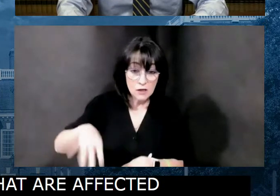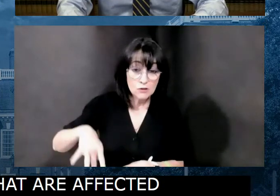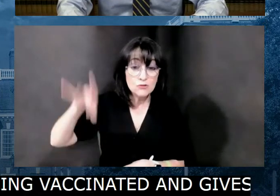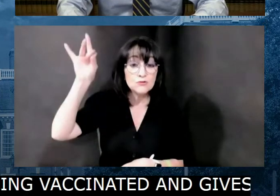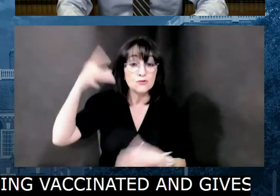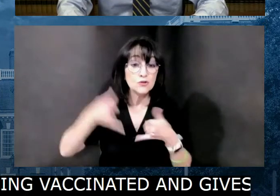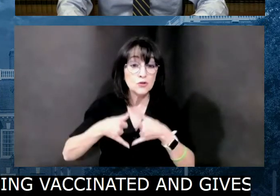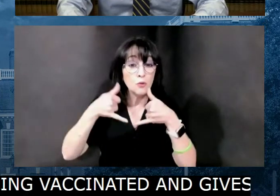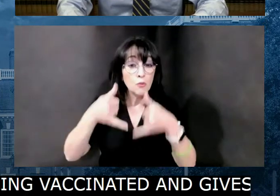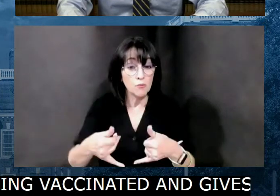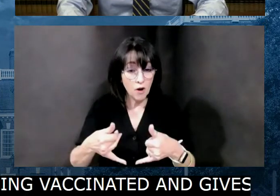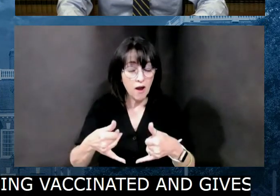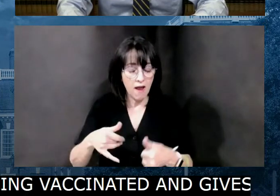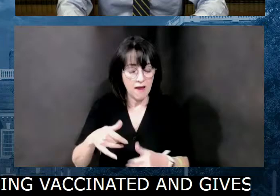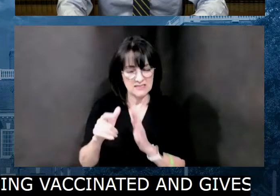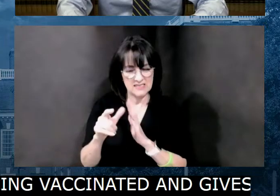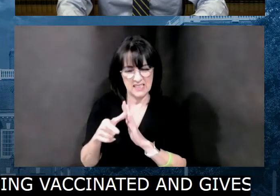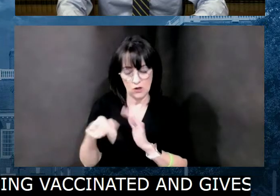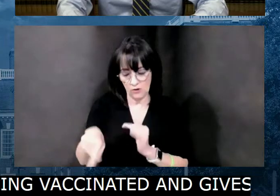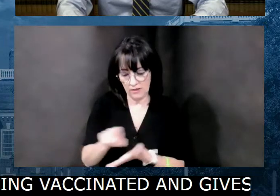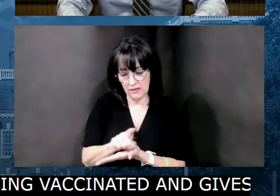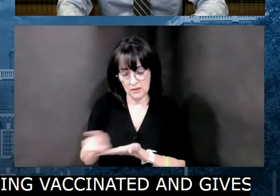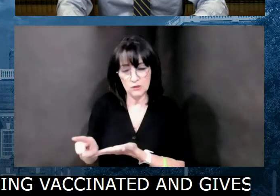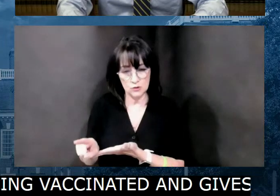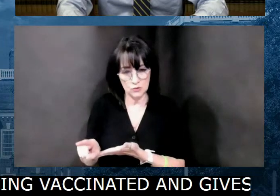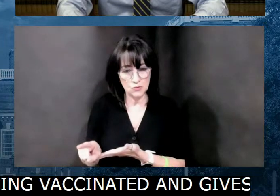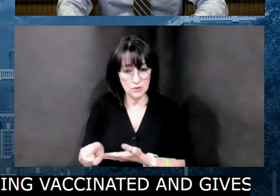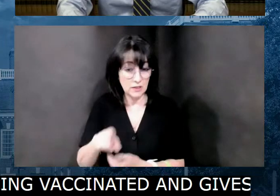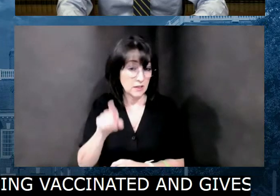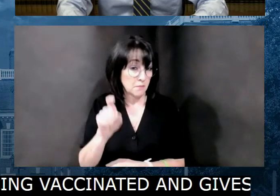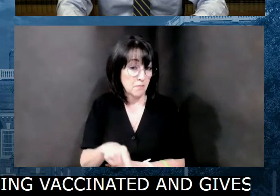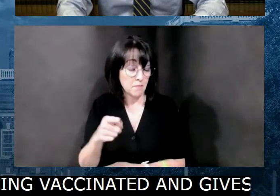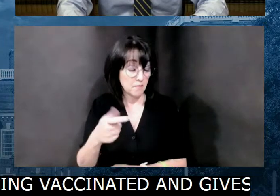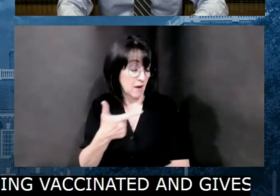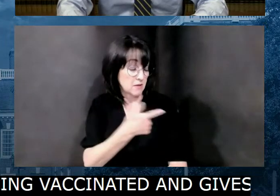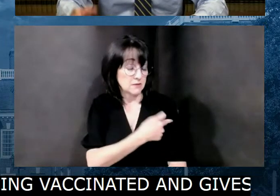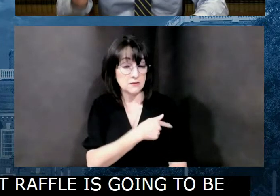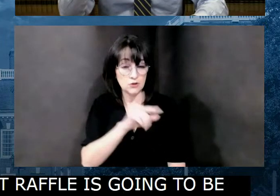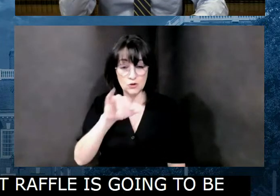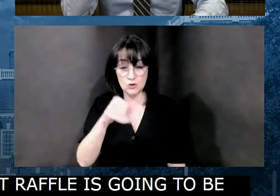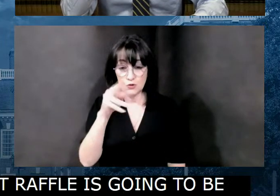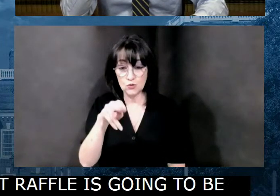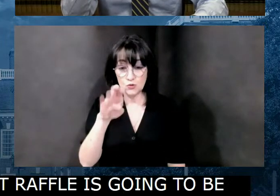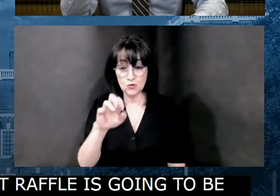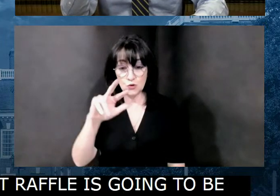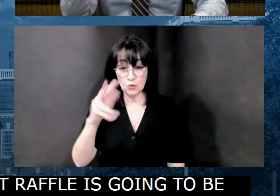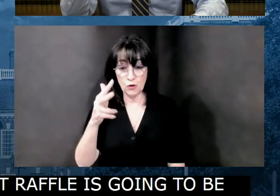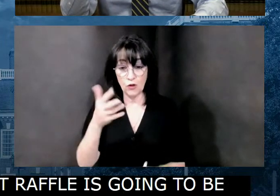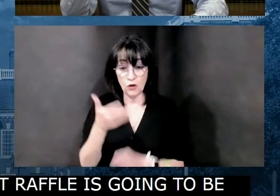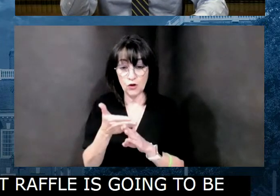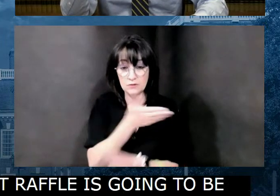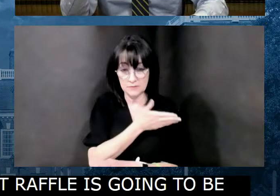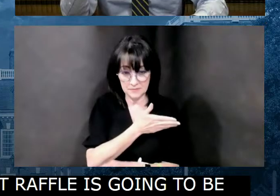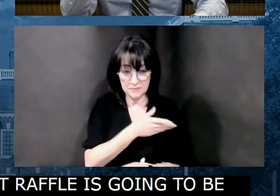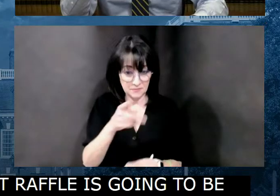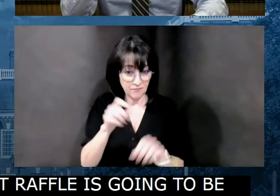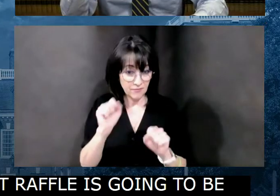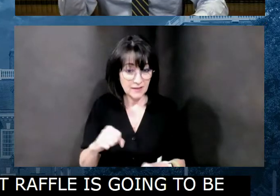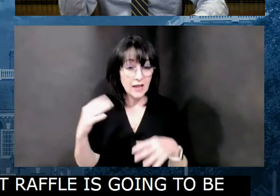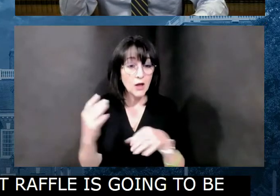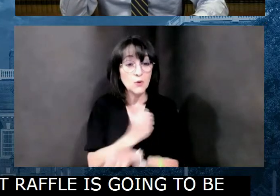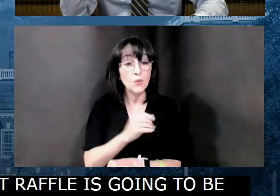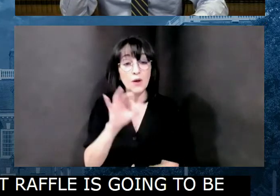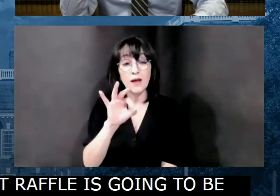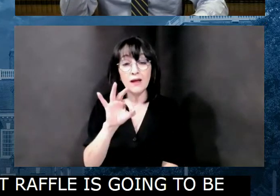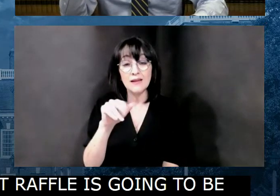have to be vaccinated by June the 3rd, which is Thursday, for your chance to win Firefly passes. So all those